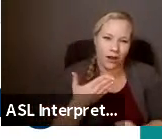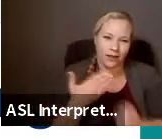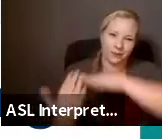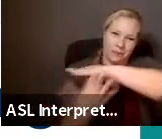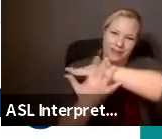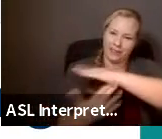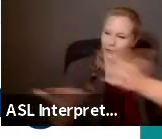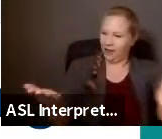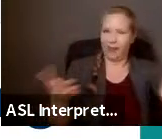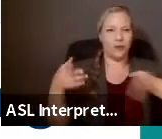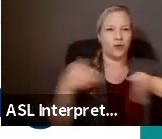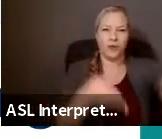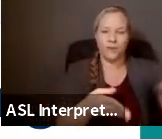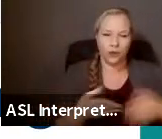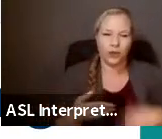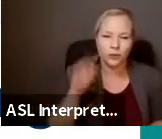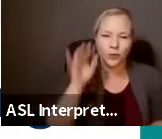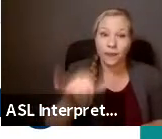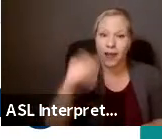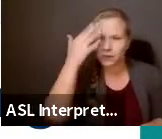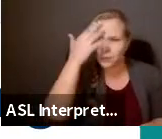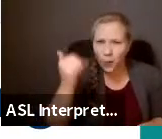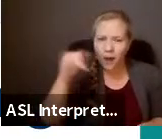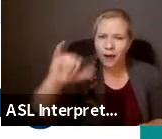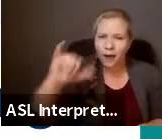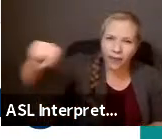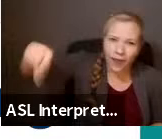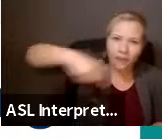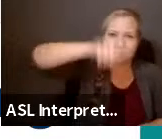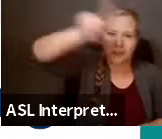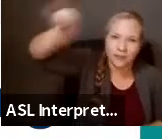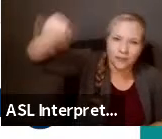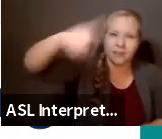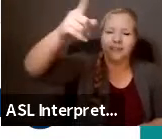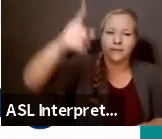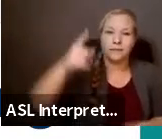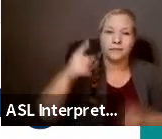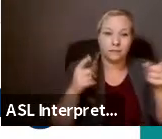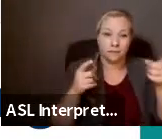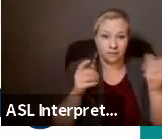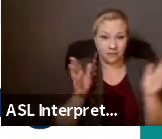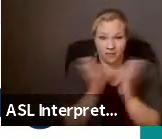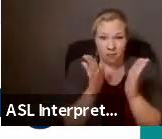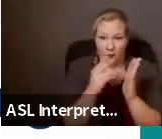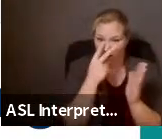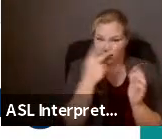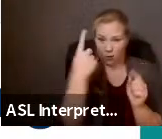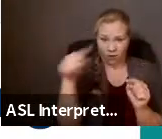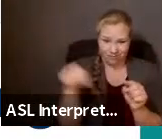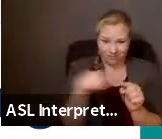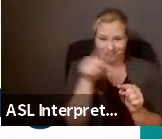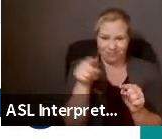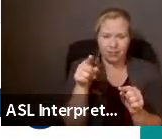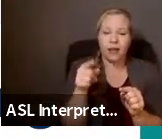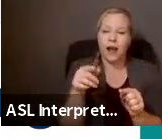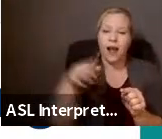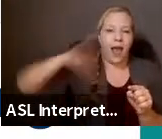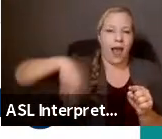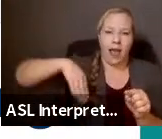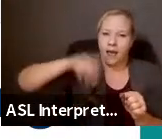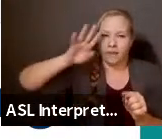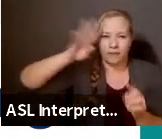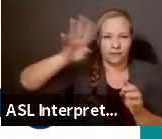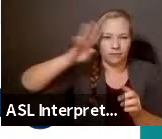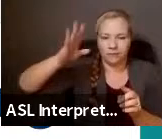again, you know, the nature of that curly Q, how big it is and how much it winds and where it touches down, you know, we haven't quite figured out exactly